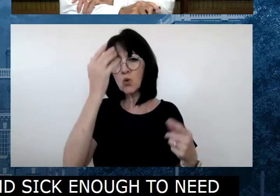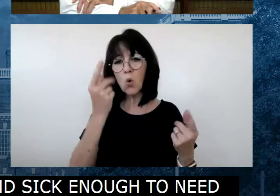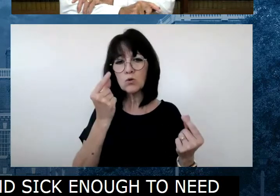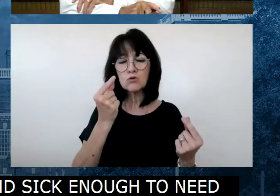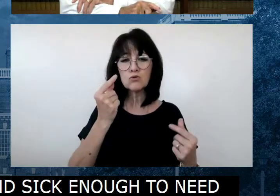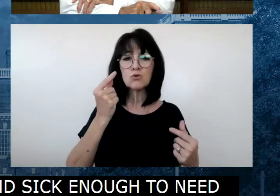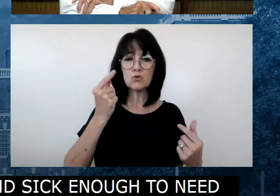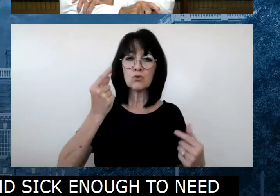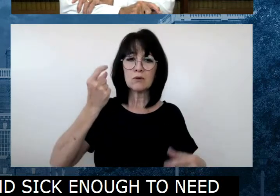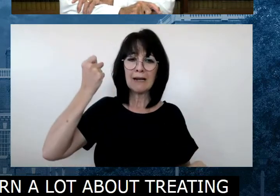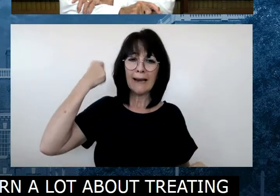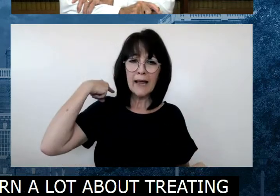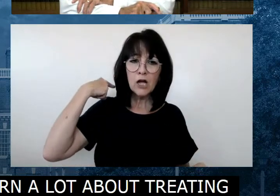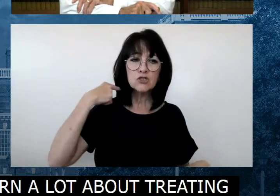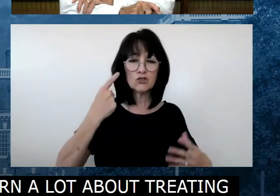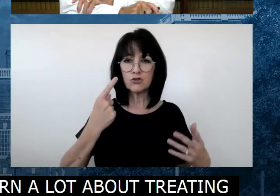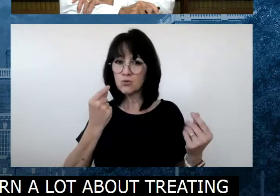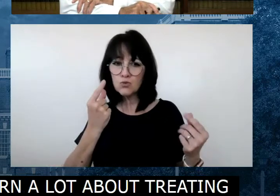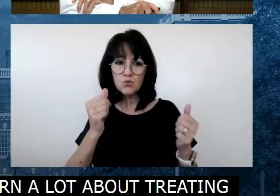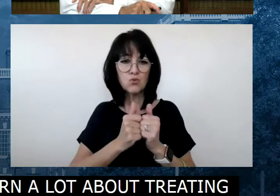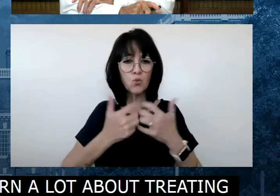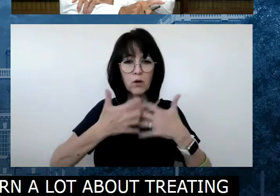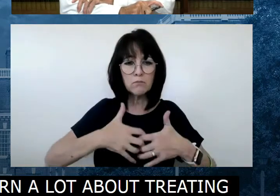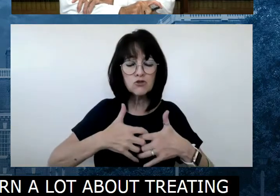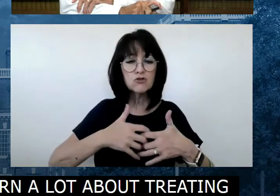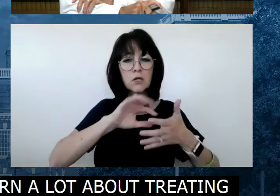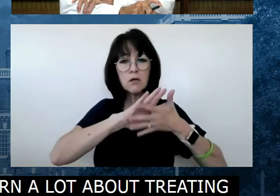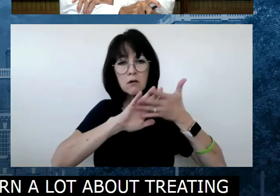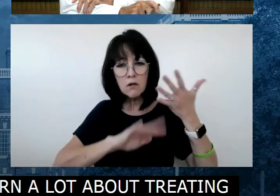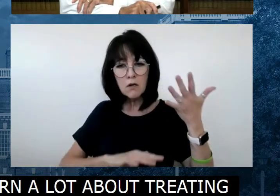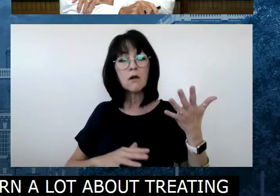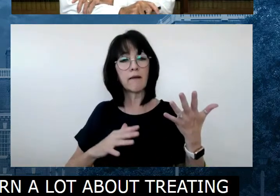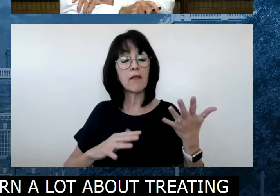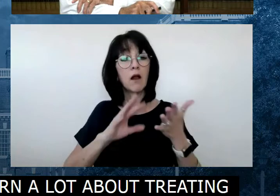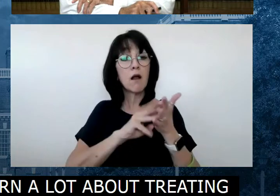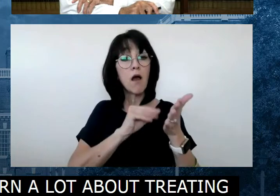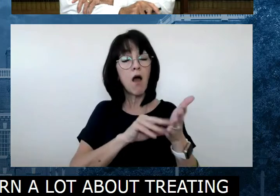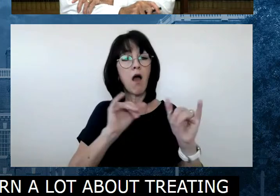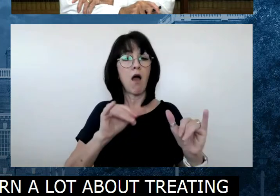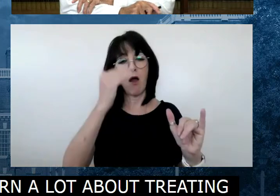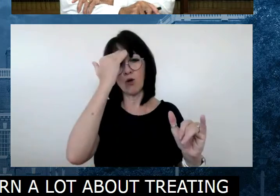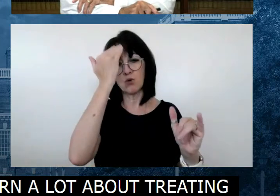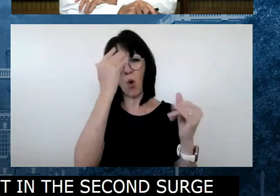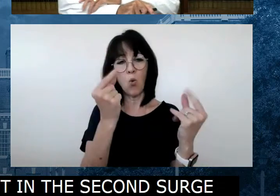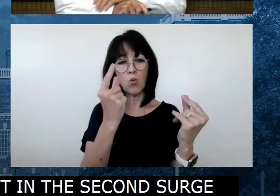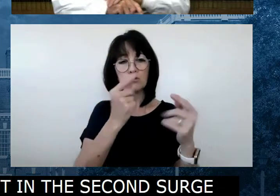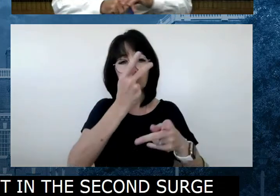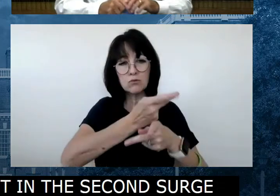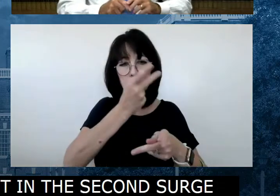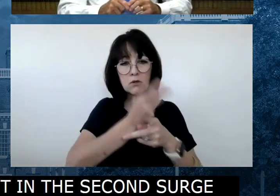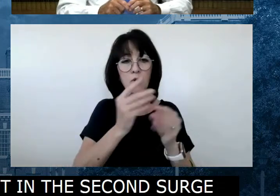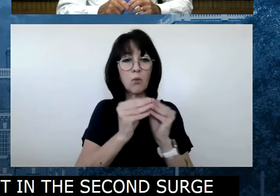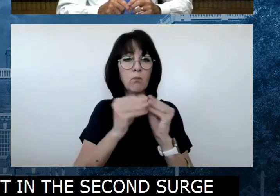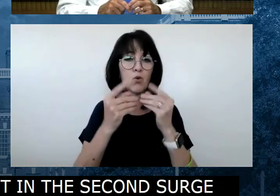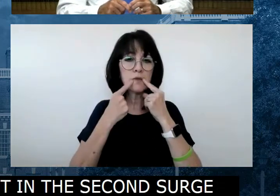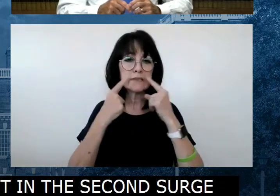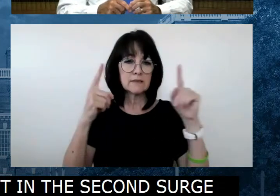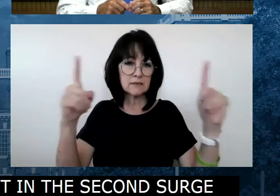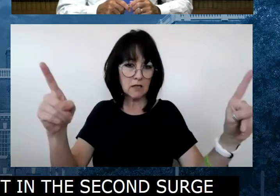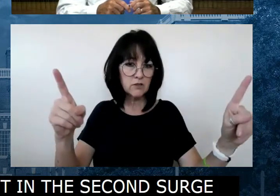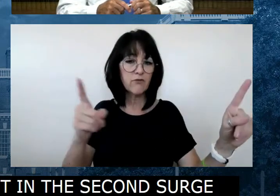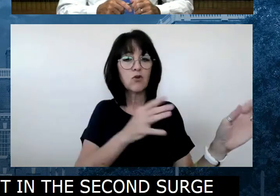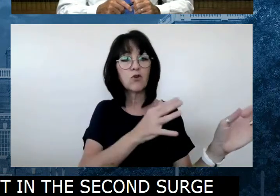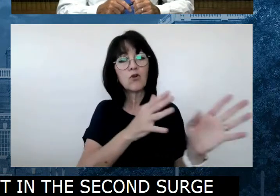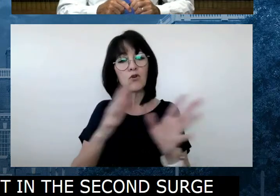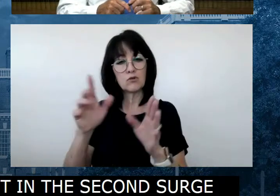the second surge in around the new year and into the 2021. We then, again, on